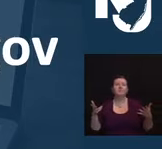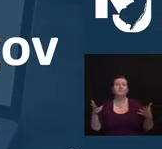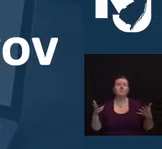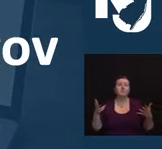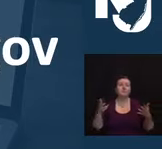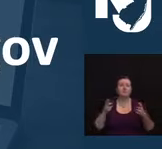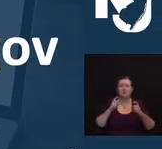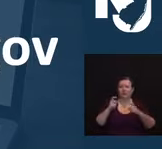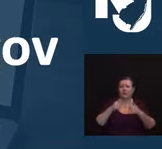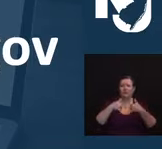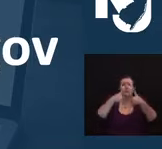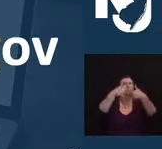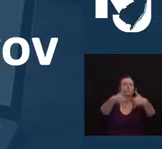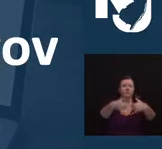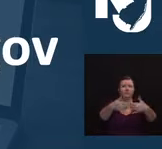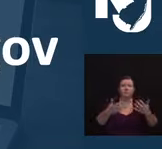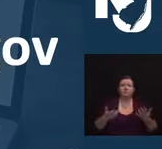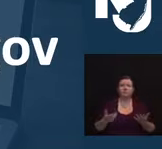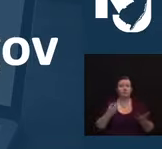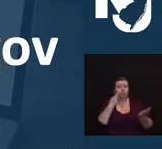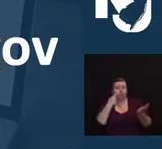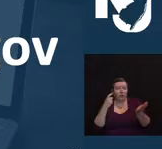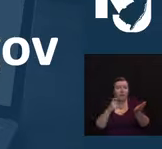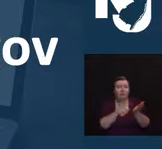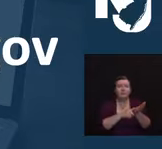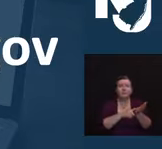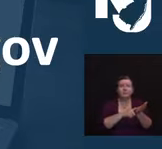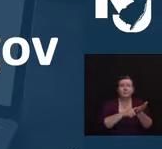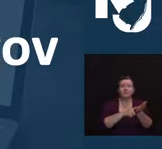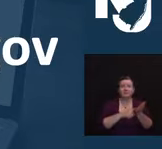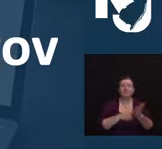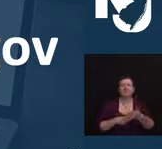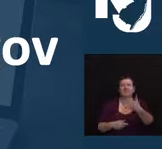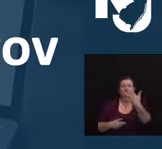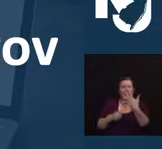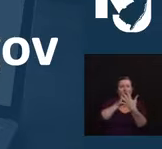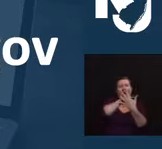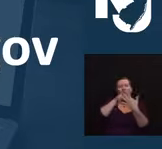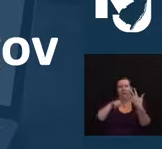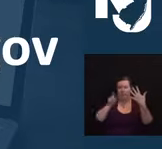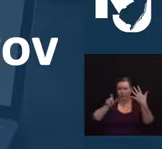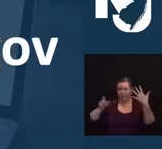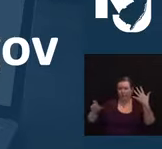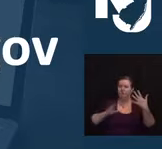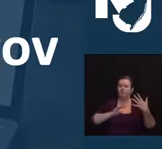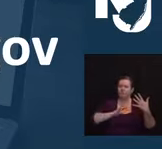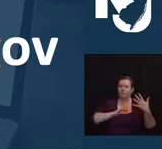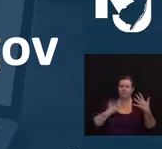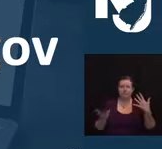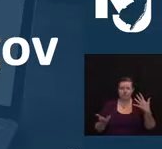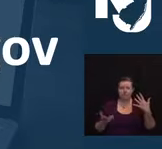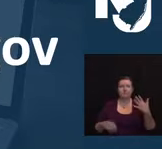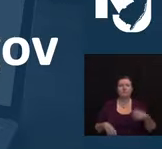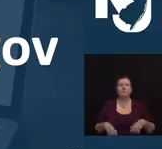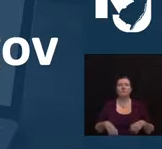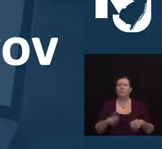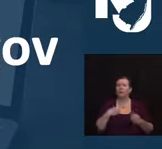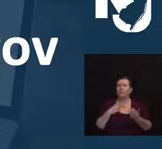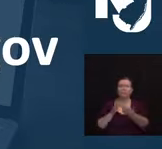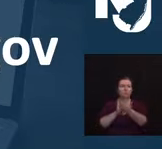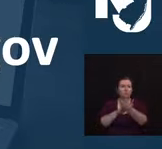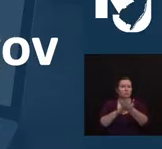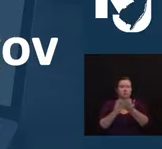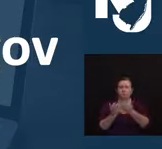and recognition to 5 extraordinary individuals. And it gives me a chance to give a shout out again to the National Guard because